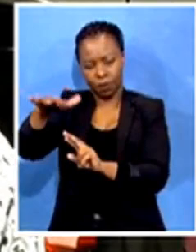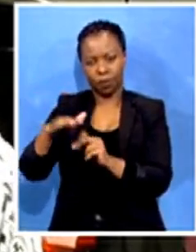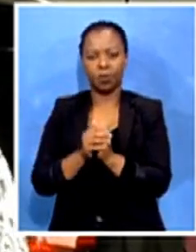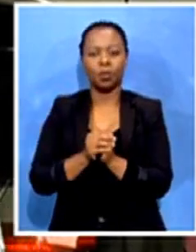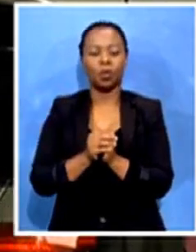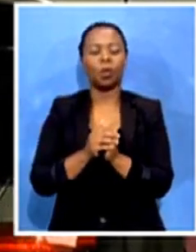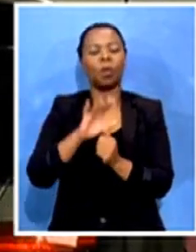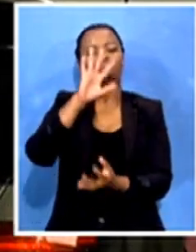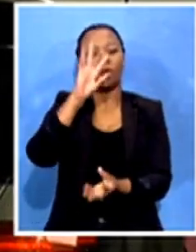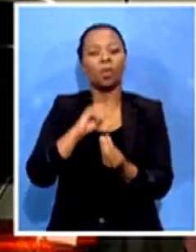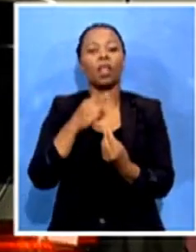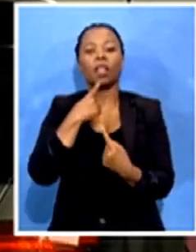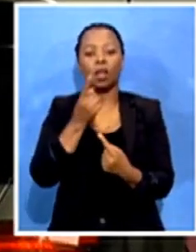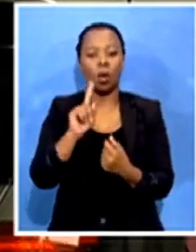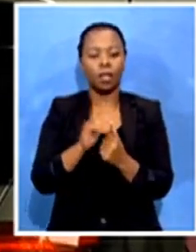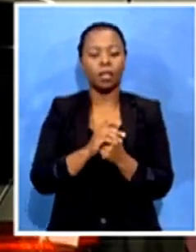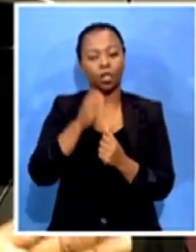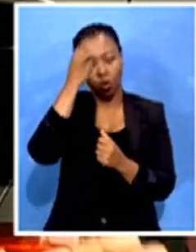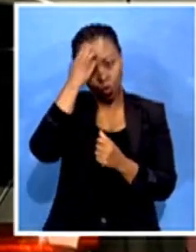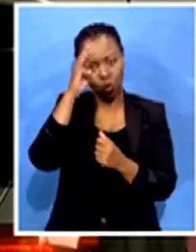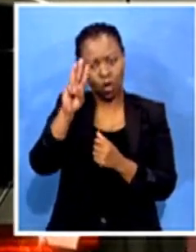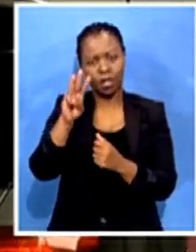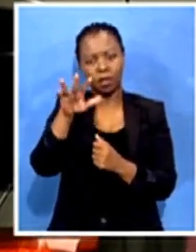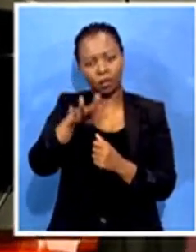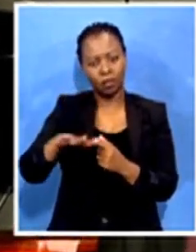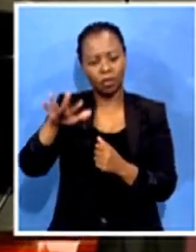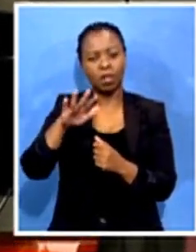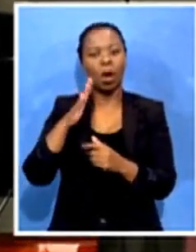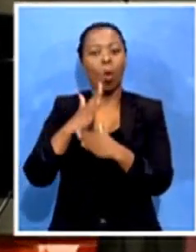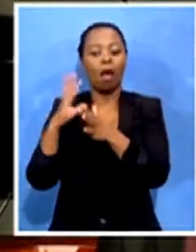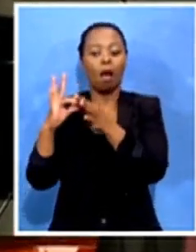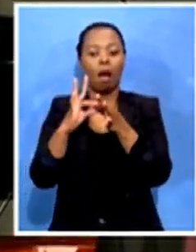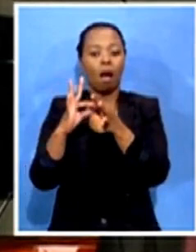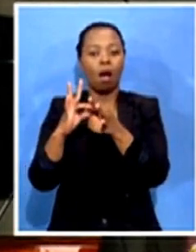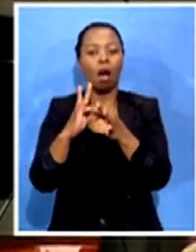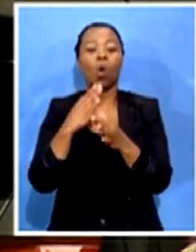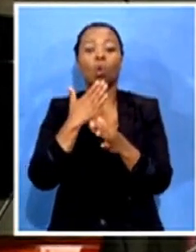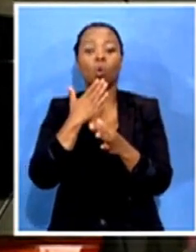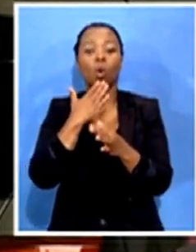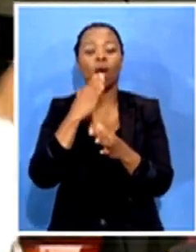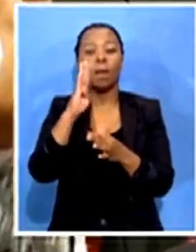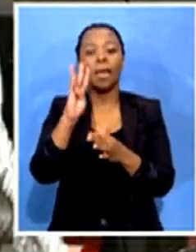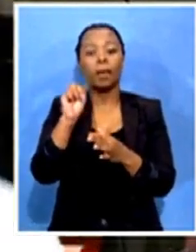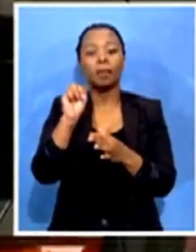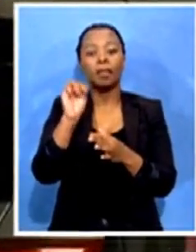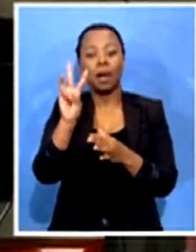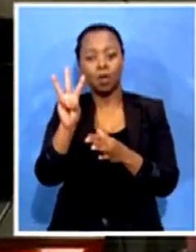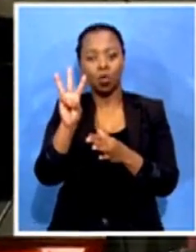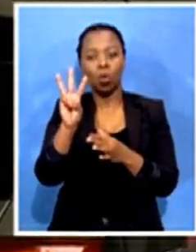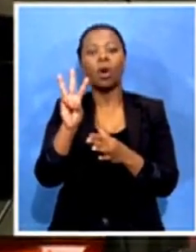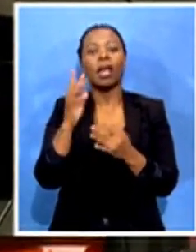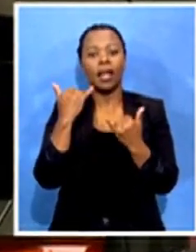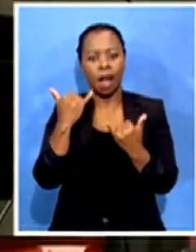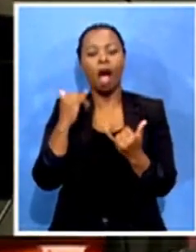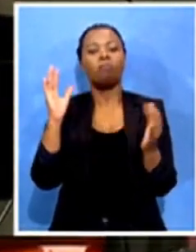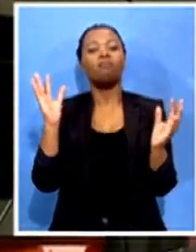we have worked with BMW there. We are just completing 150 beds at Bronkhorstspruit